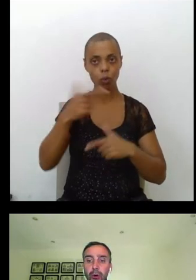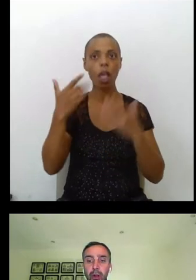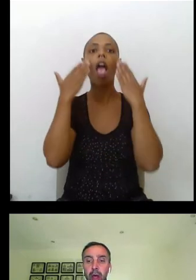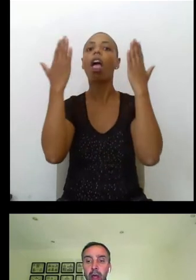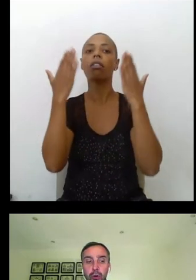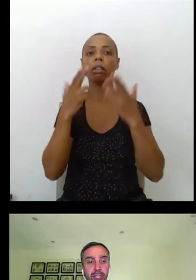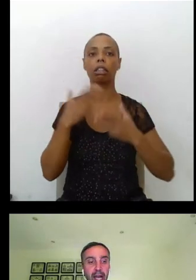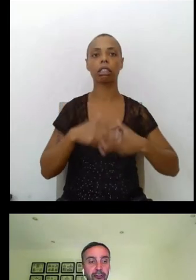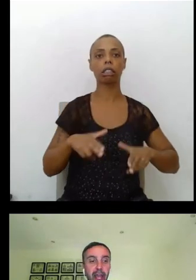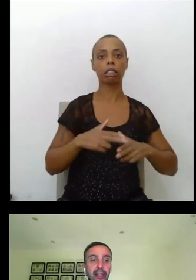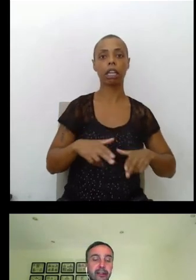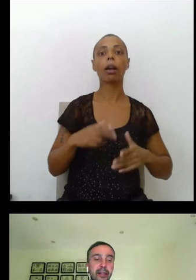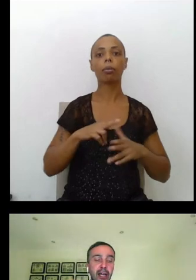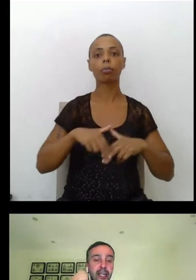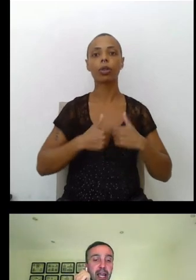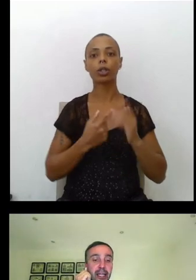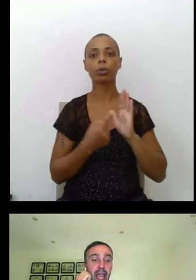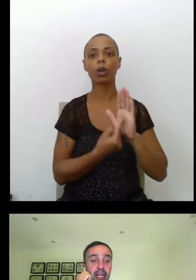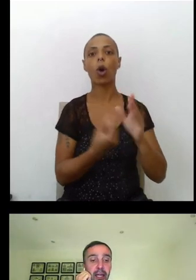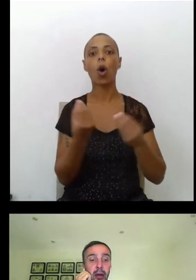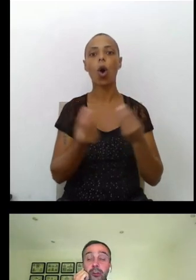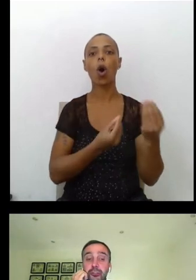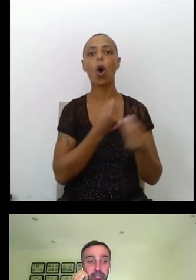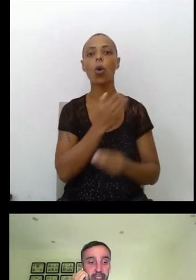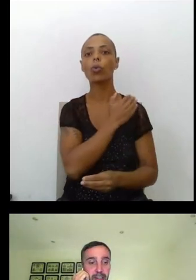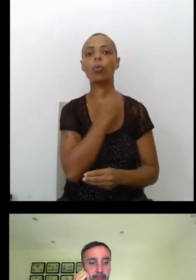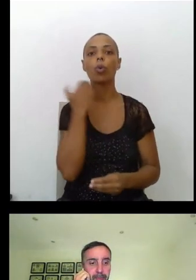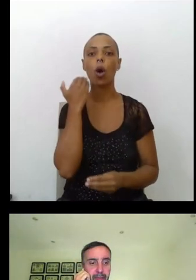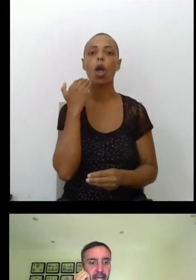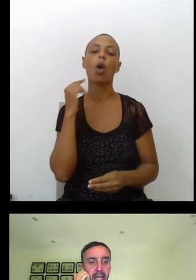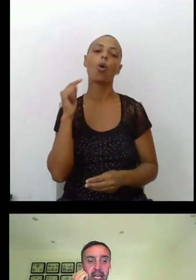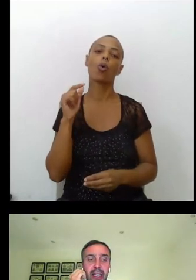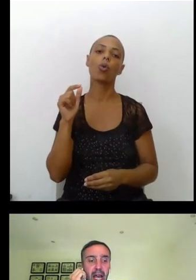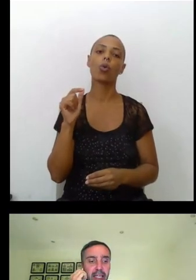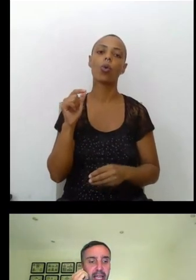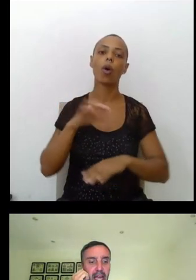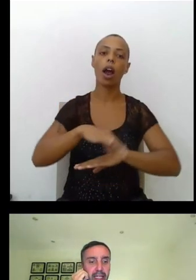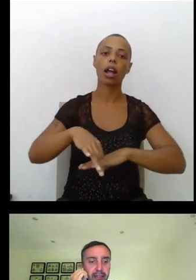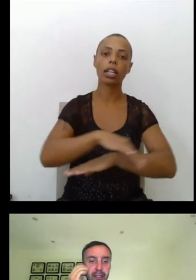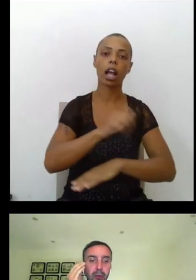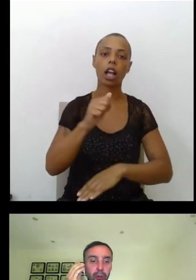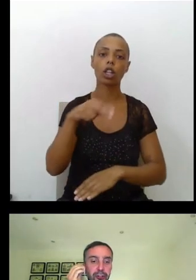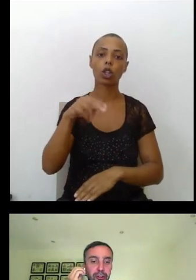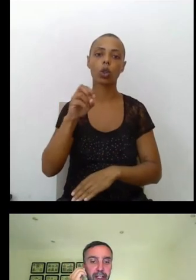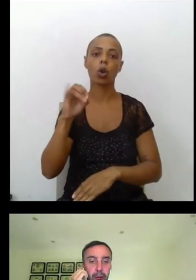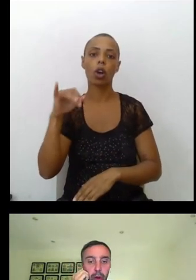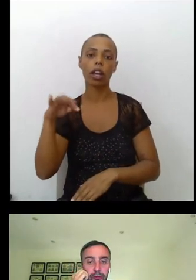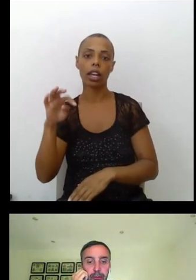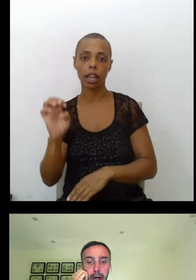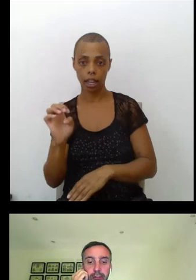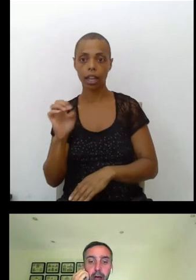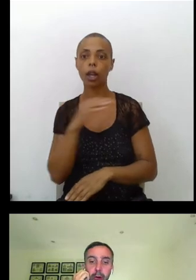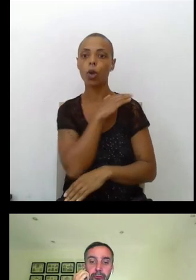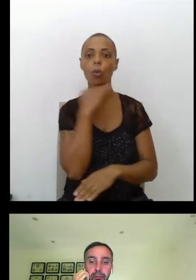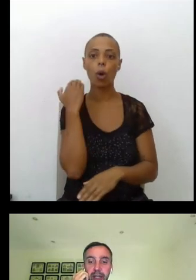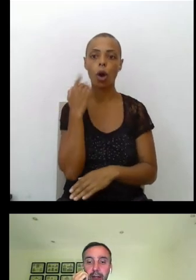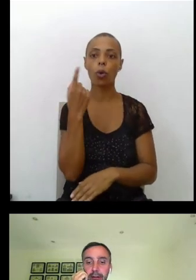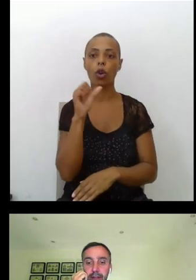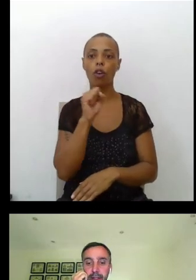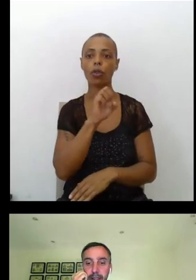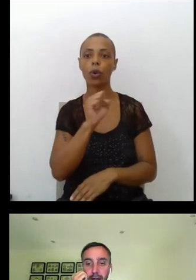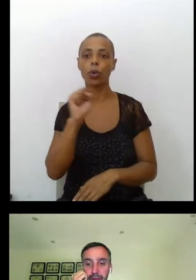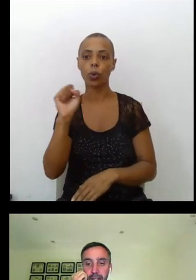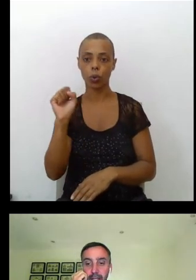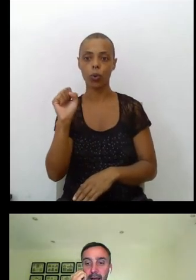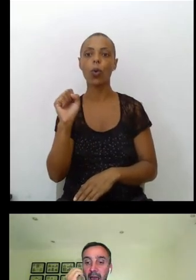LaRoche from Cologne who died of AIDS in 1988 was treated in the 1980s he was considered one of the most hopeful